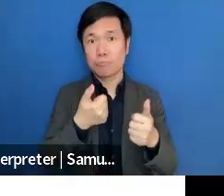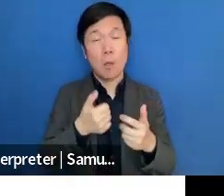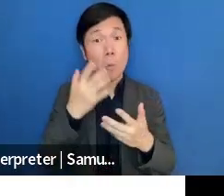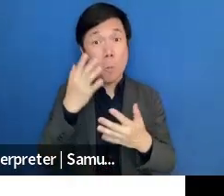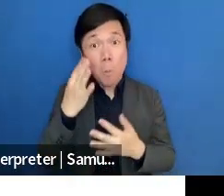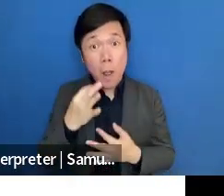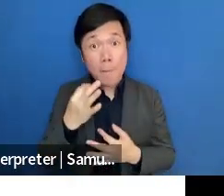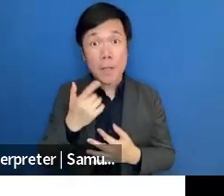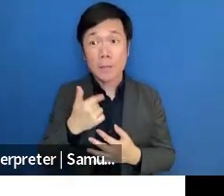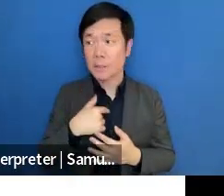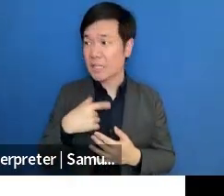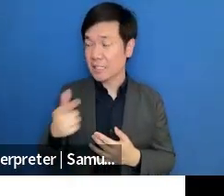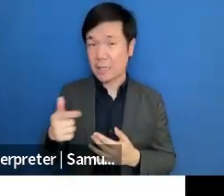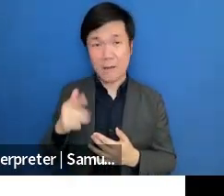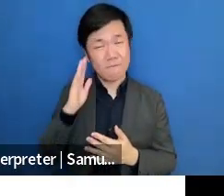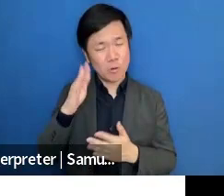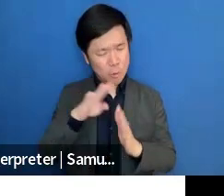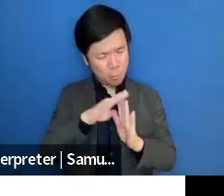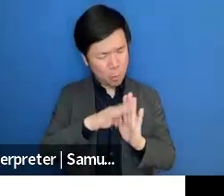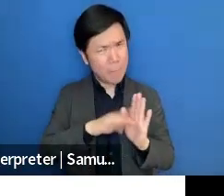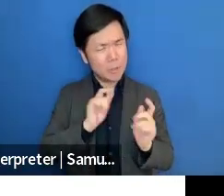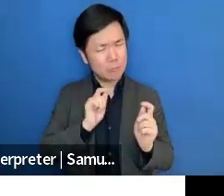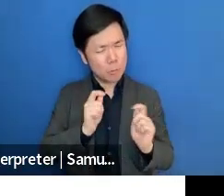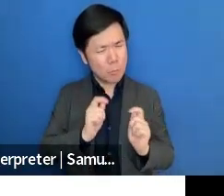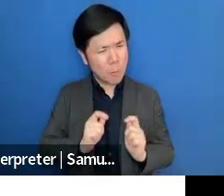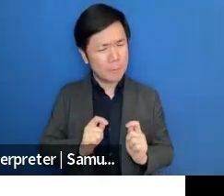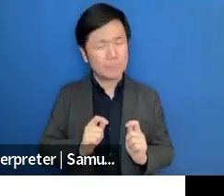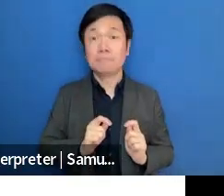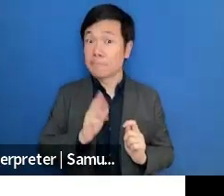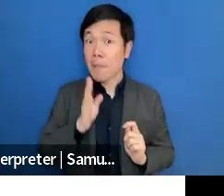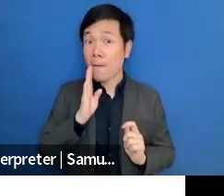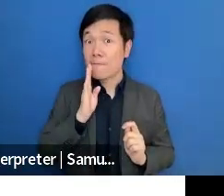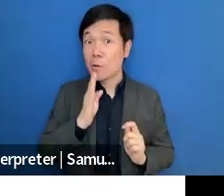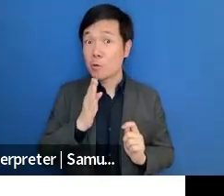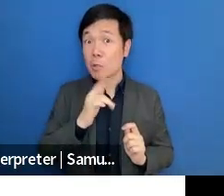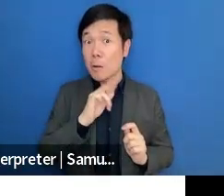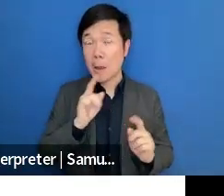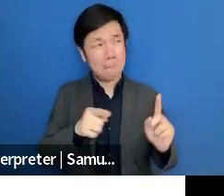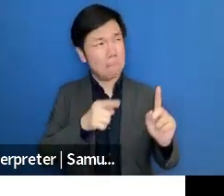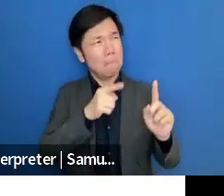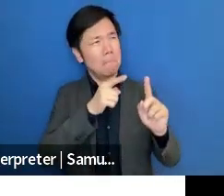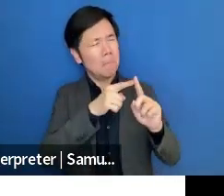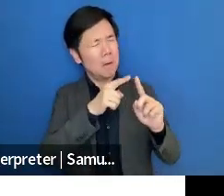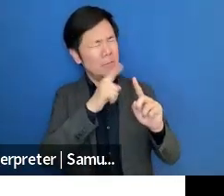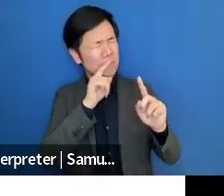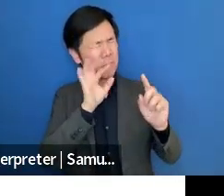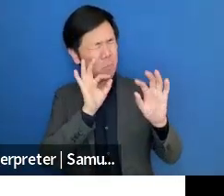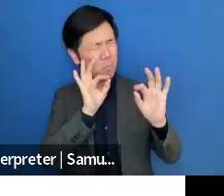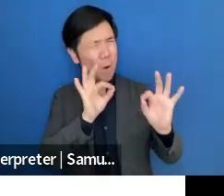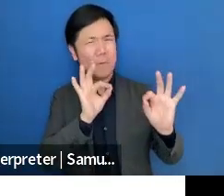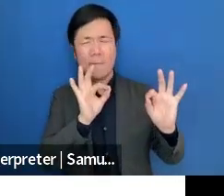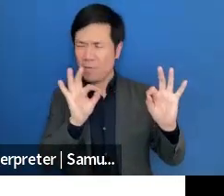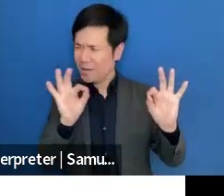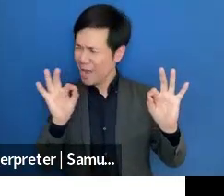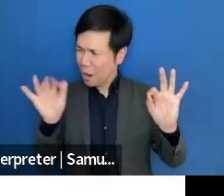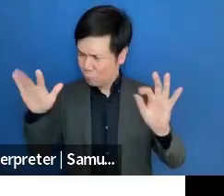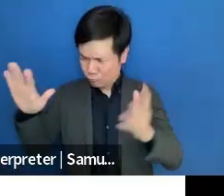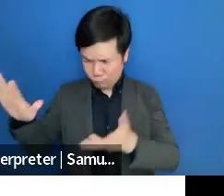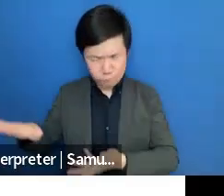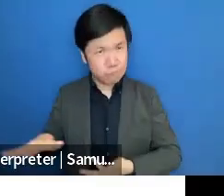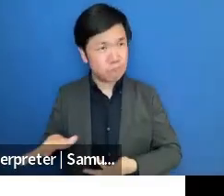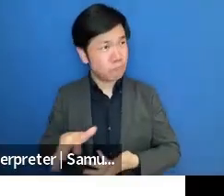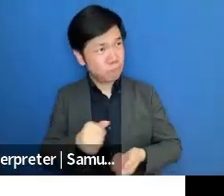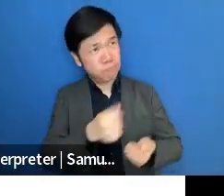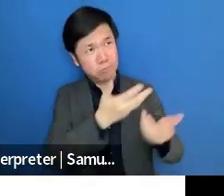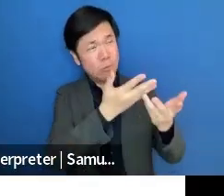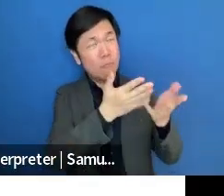shape programming going forward, but also currently considering what's being implemented right now. And we believe that